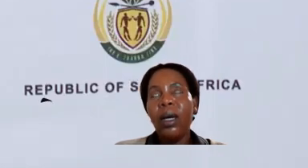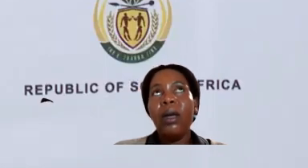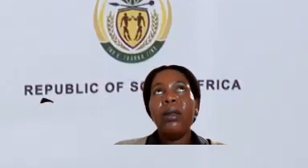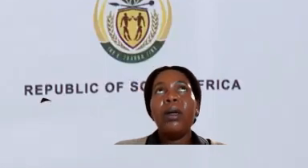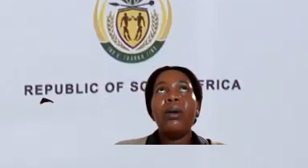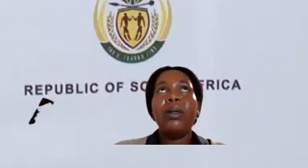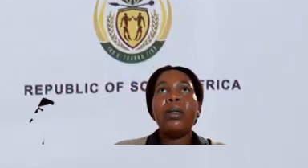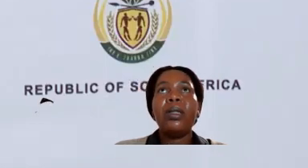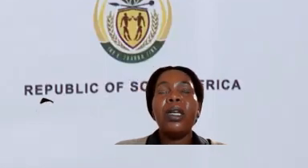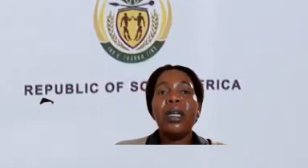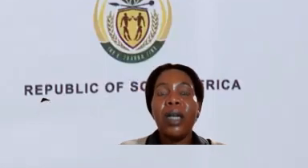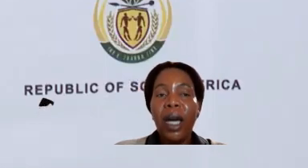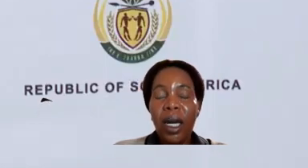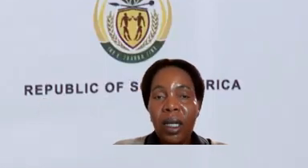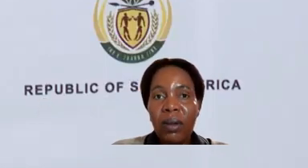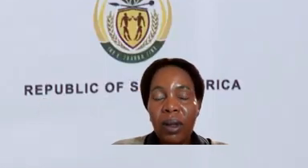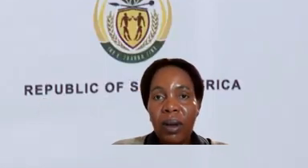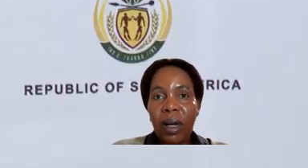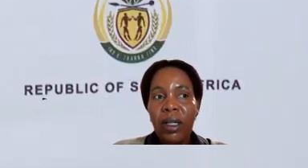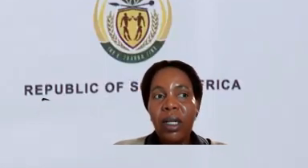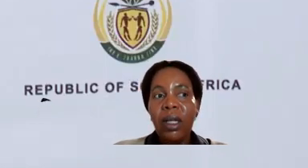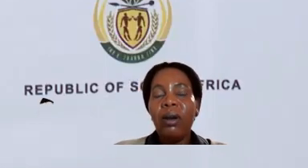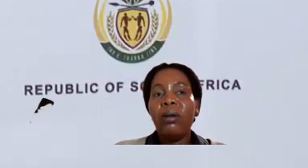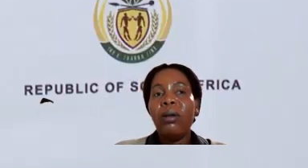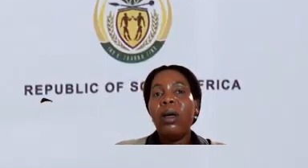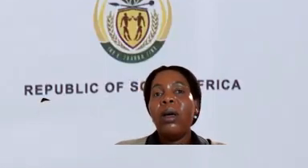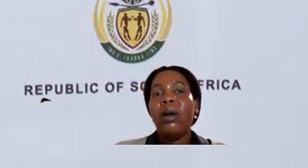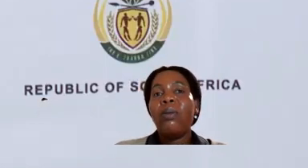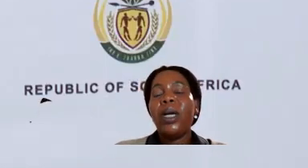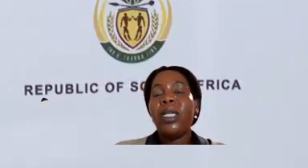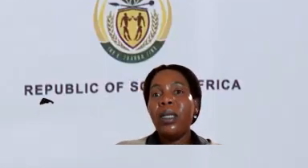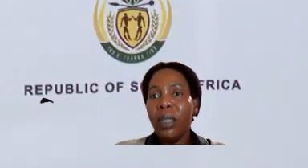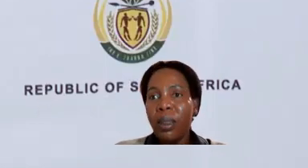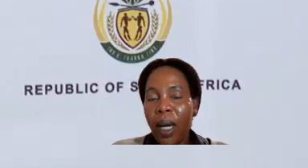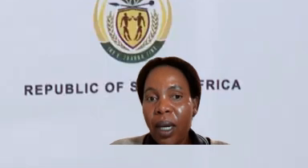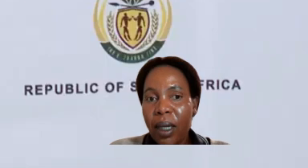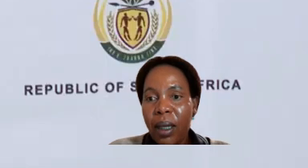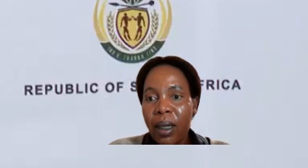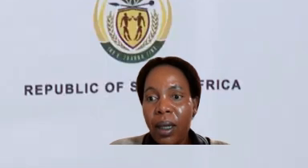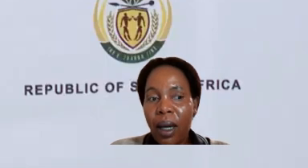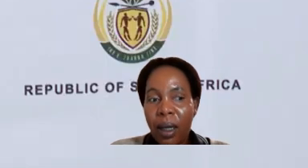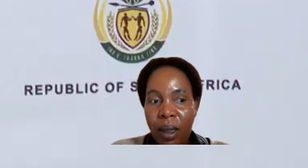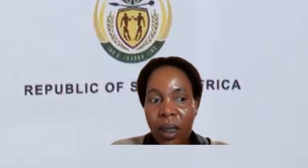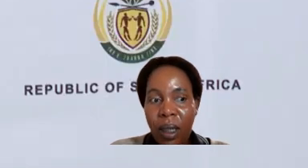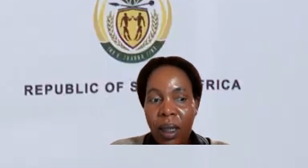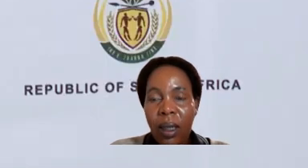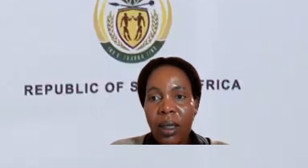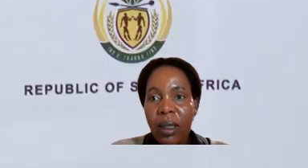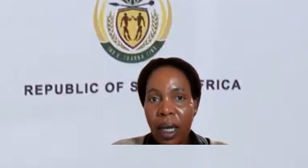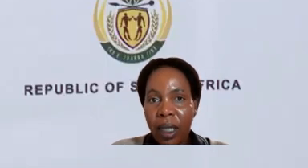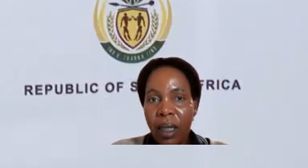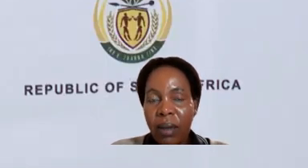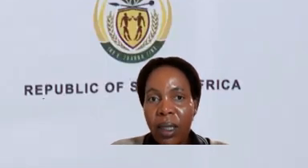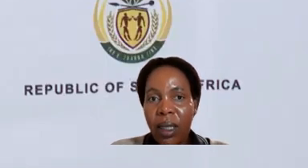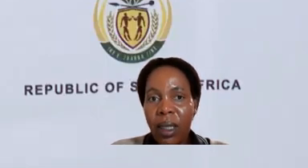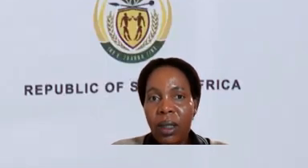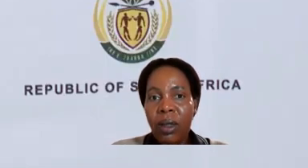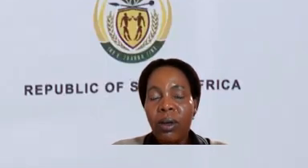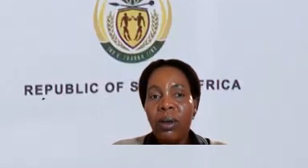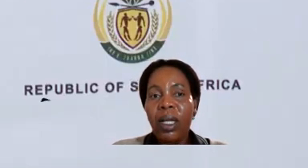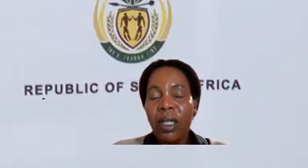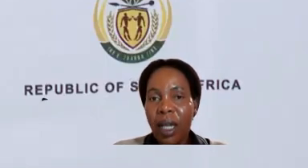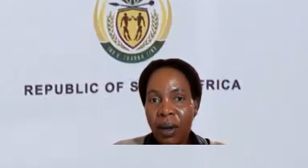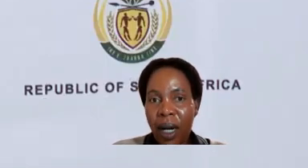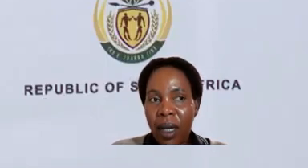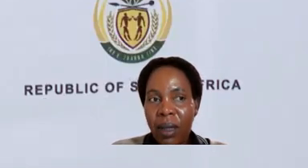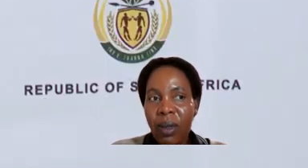country. They don't engage with your country. They don't participate in the country's activities